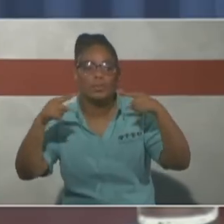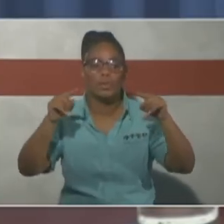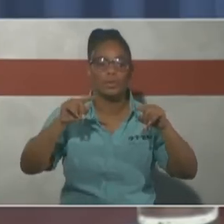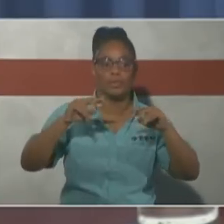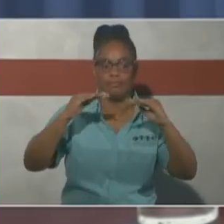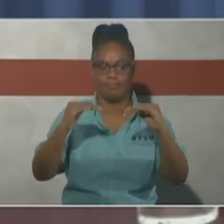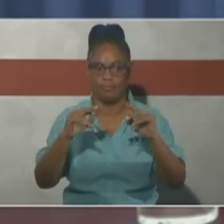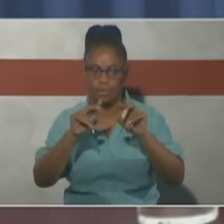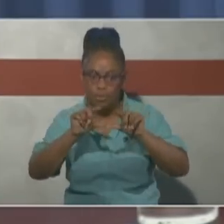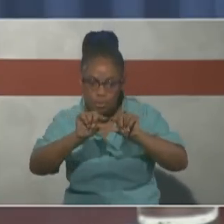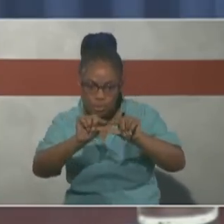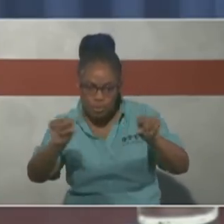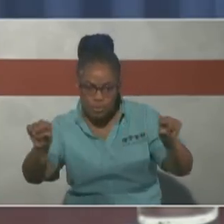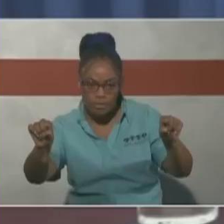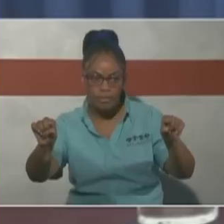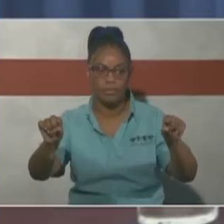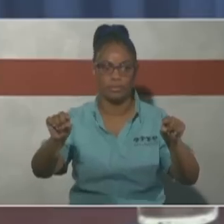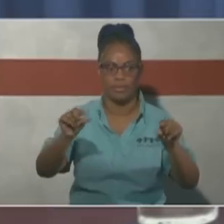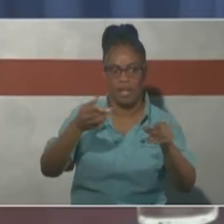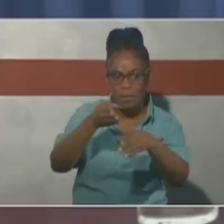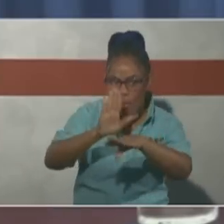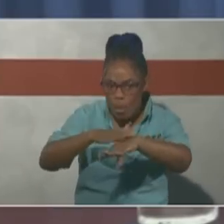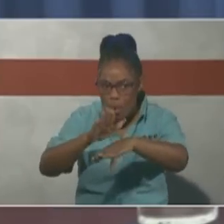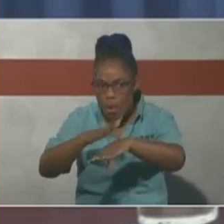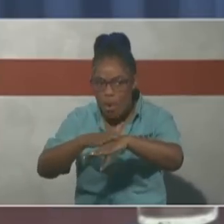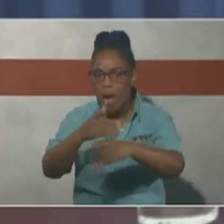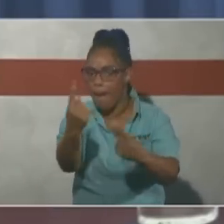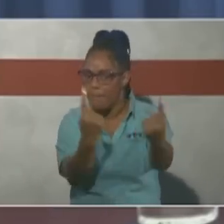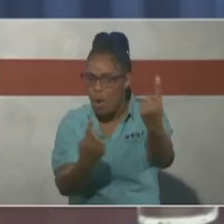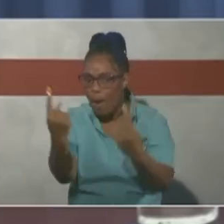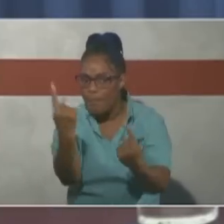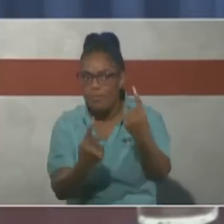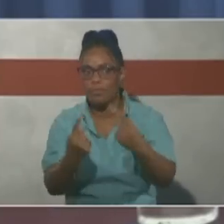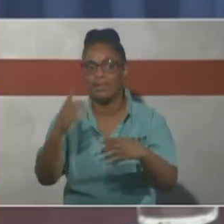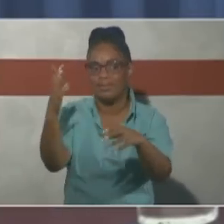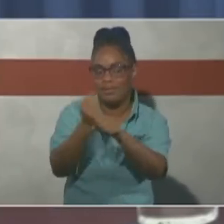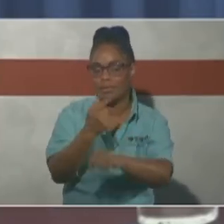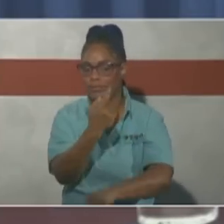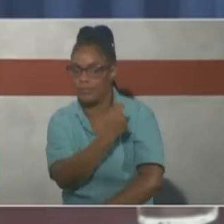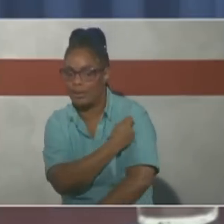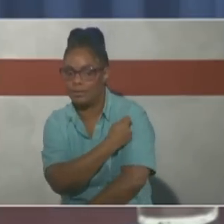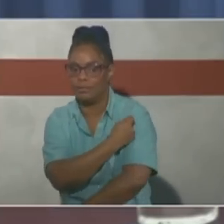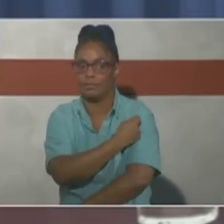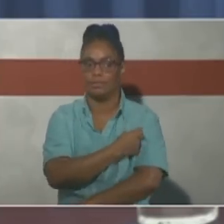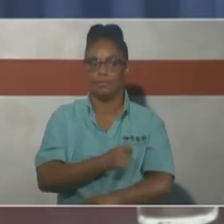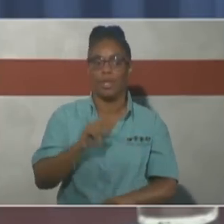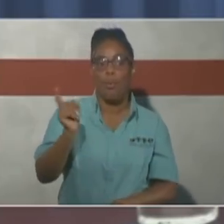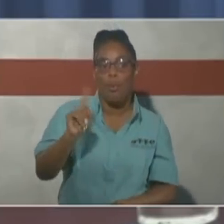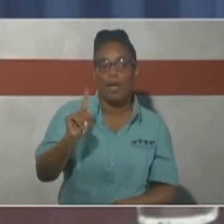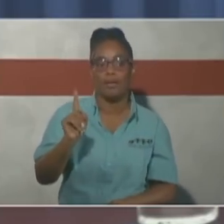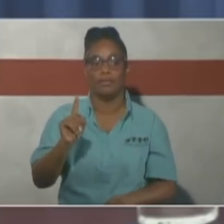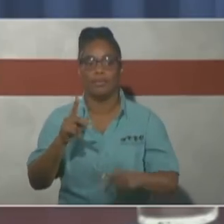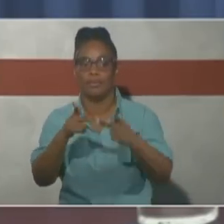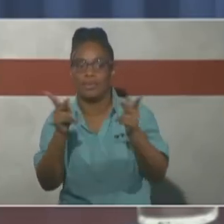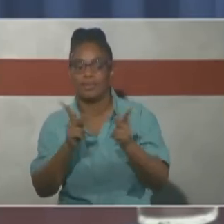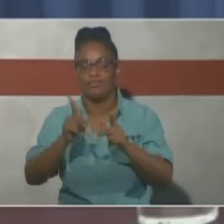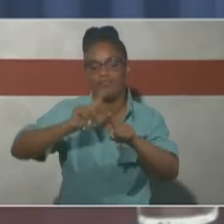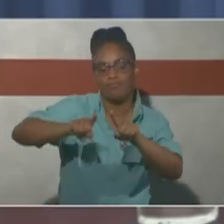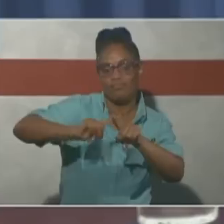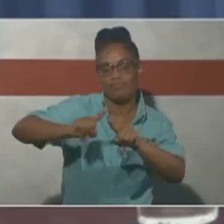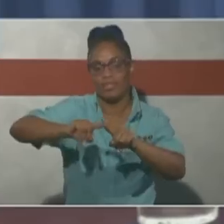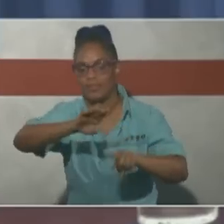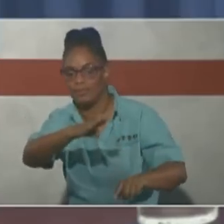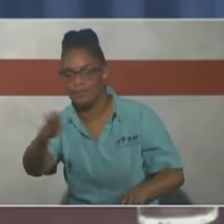you. We hope to get the Digicel network to do the same. We have the ticker tapes running on news